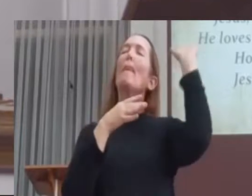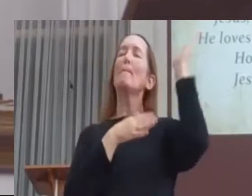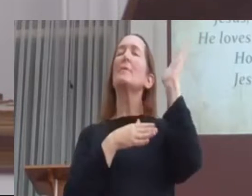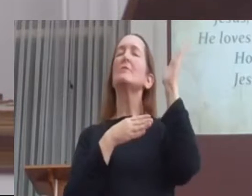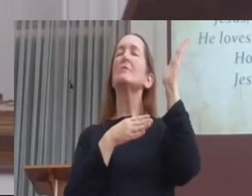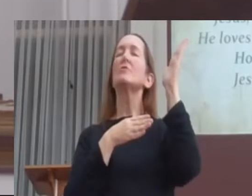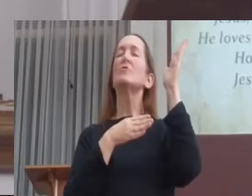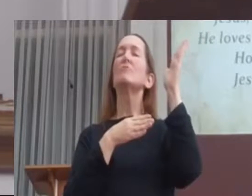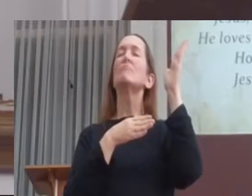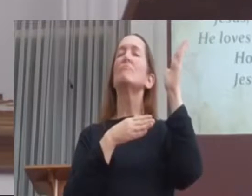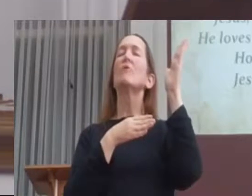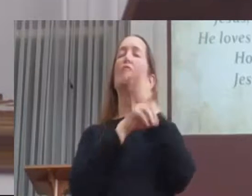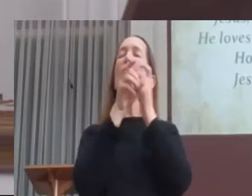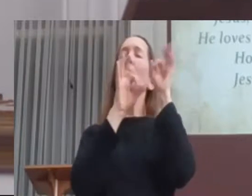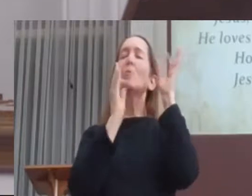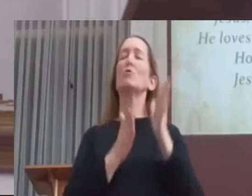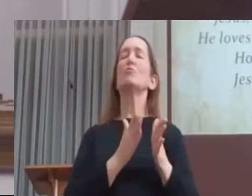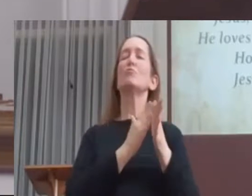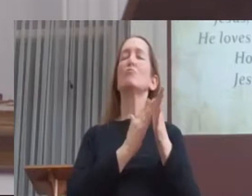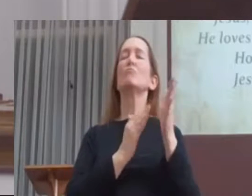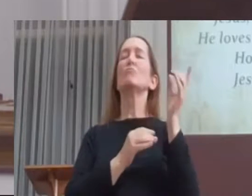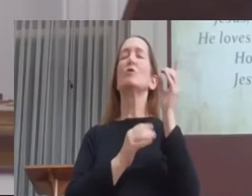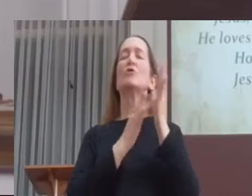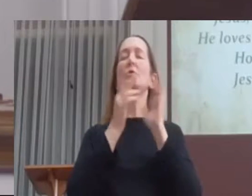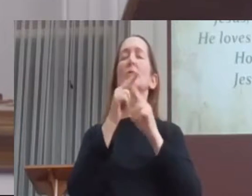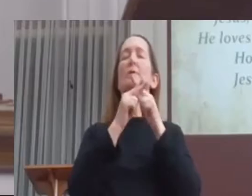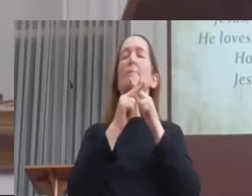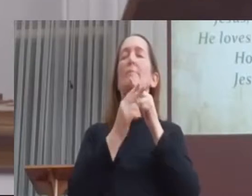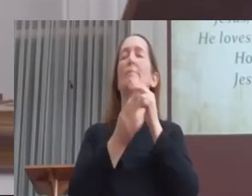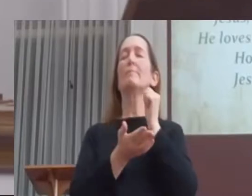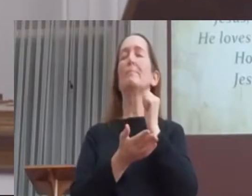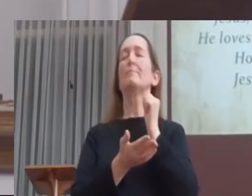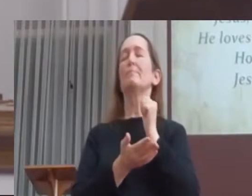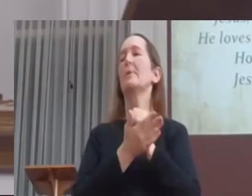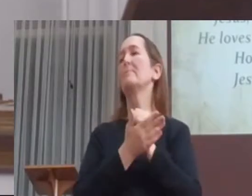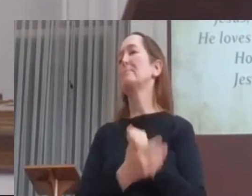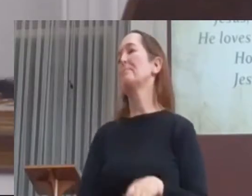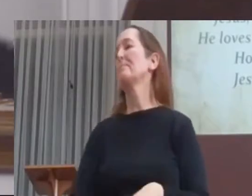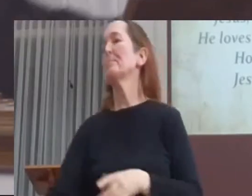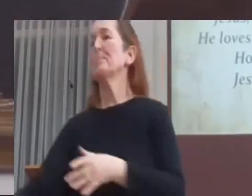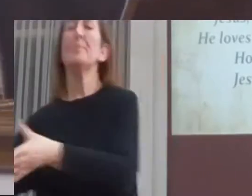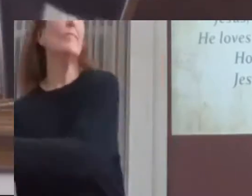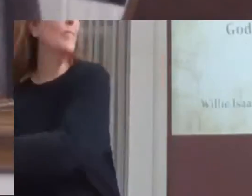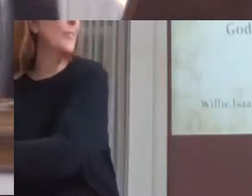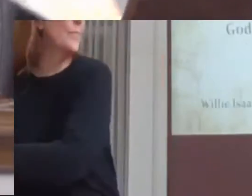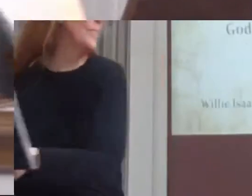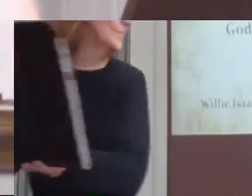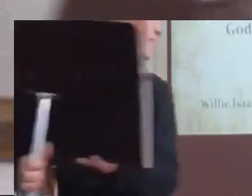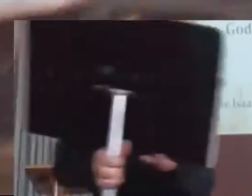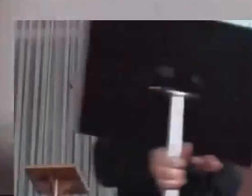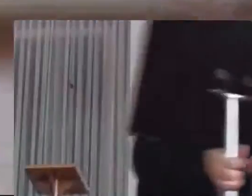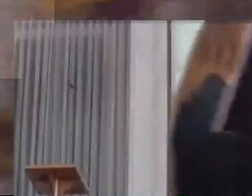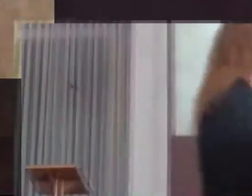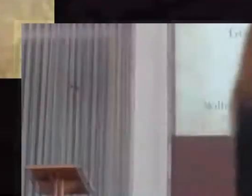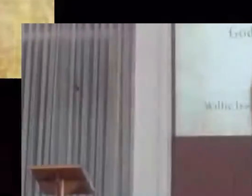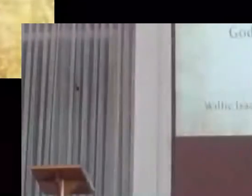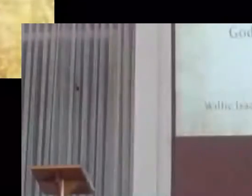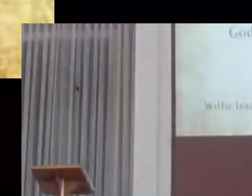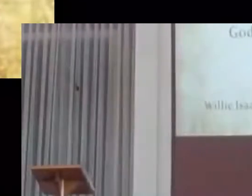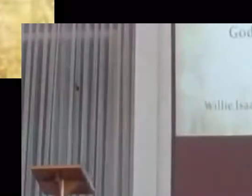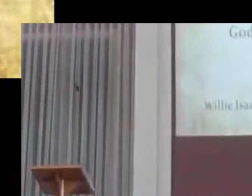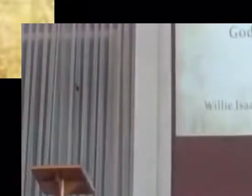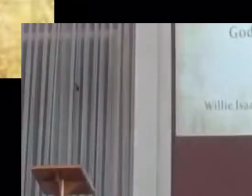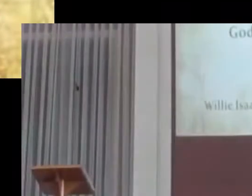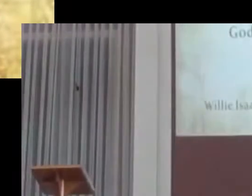hear what the message is from our pastor this morning. In Jesus' name.